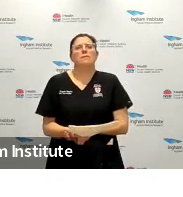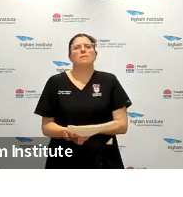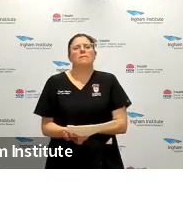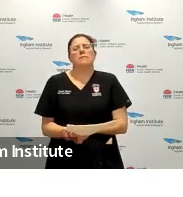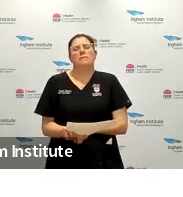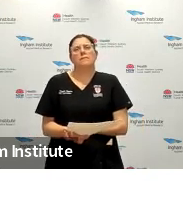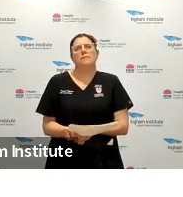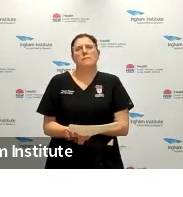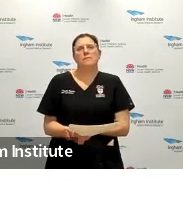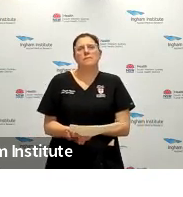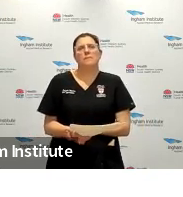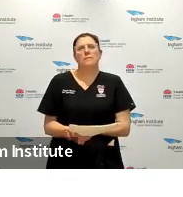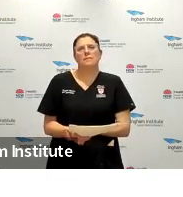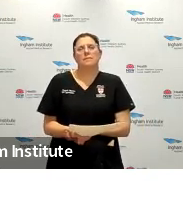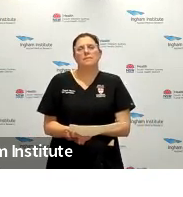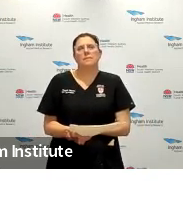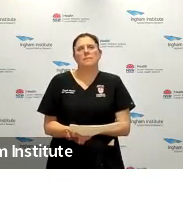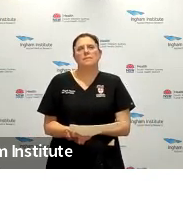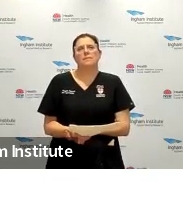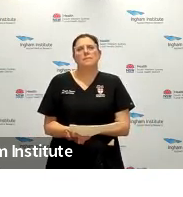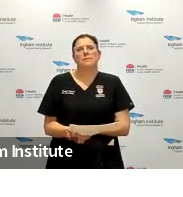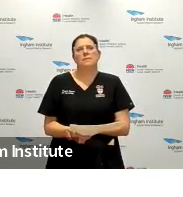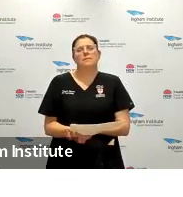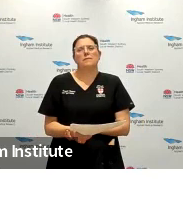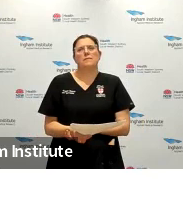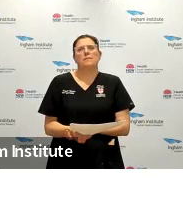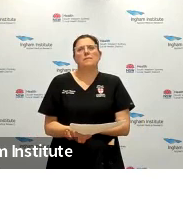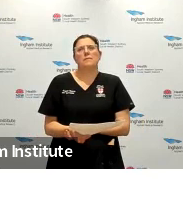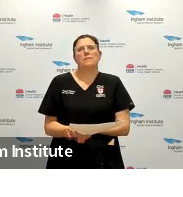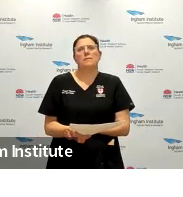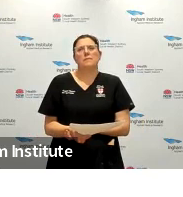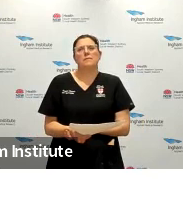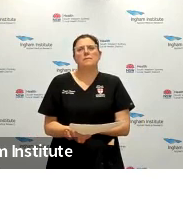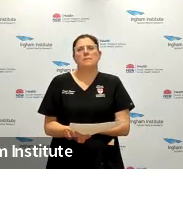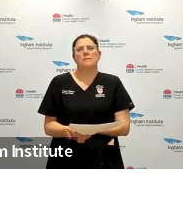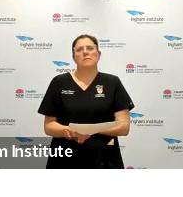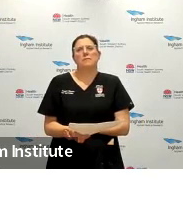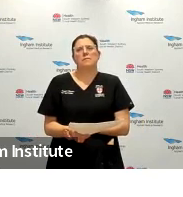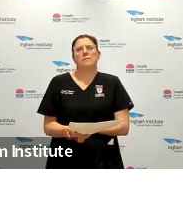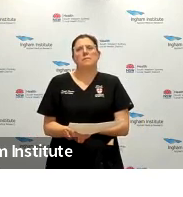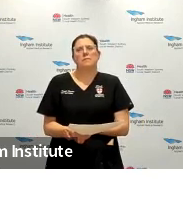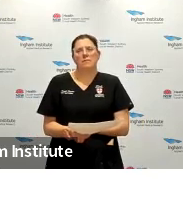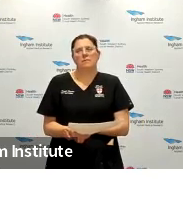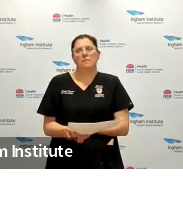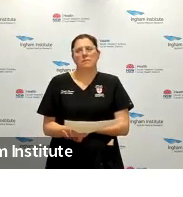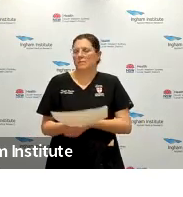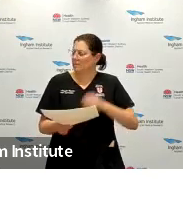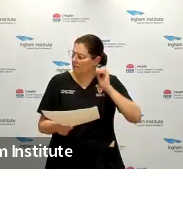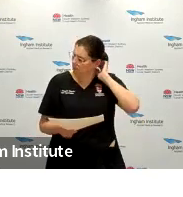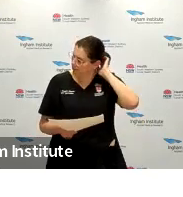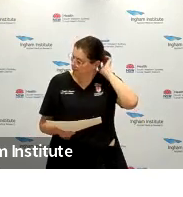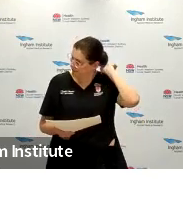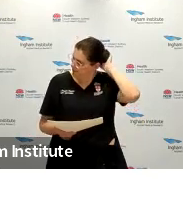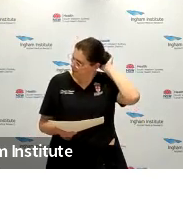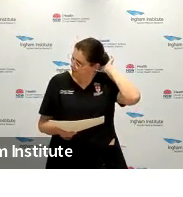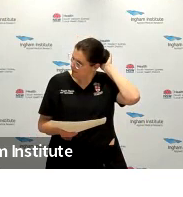1 when we've treated them, compared to the red line animals here that got no treatment. And look again, for